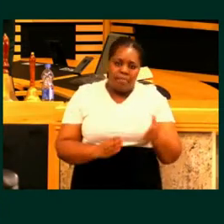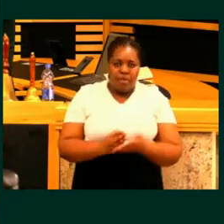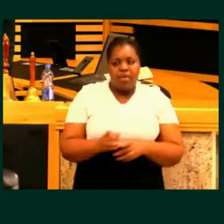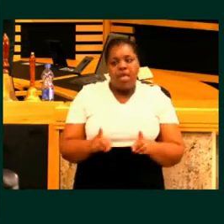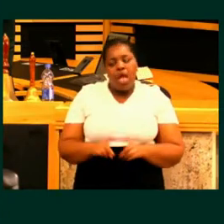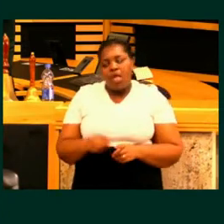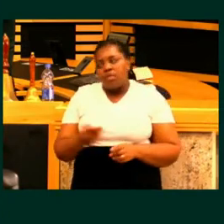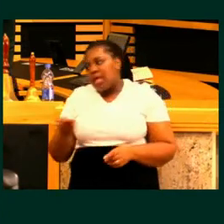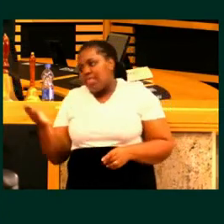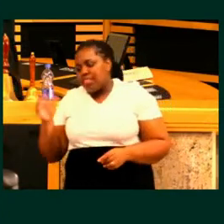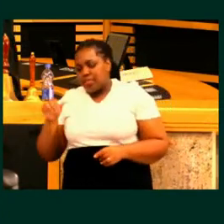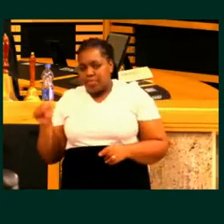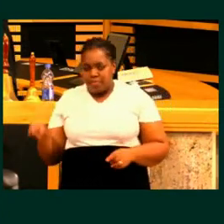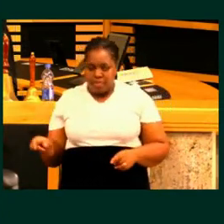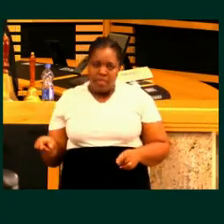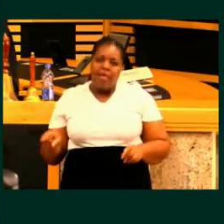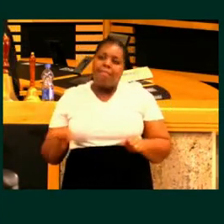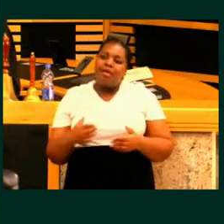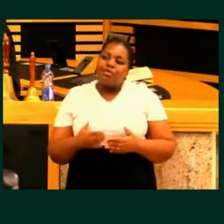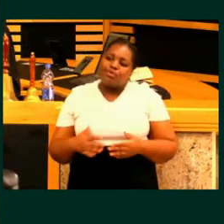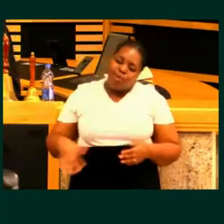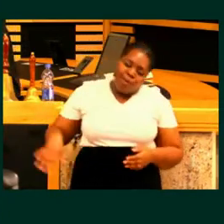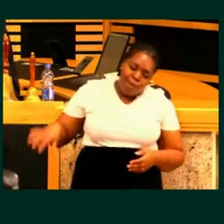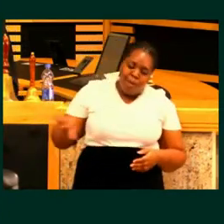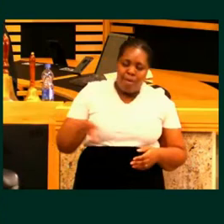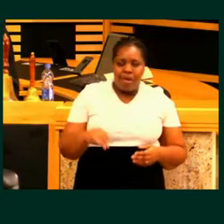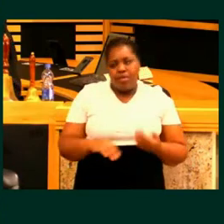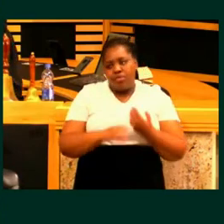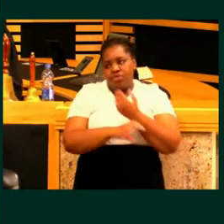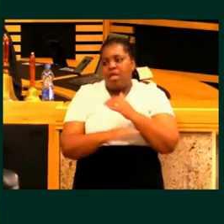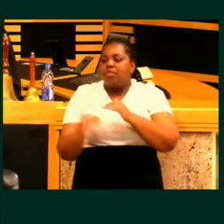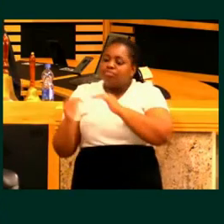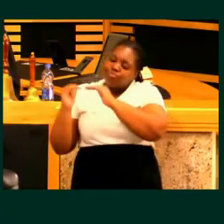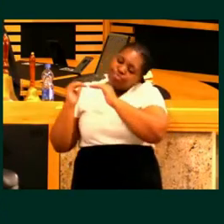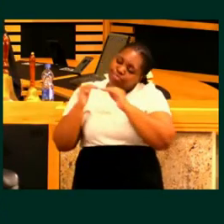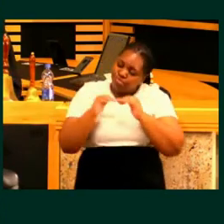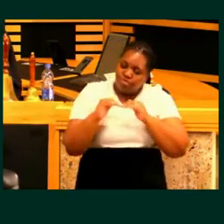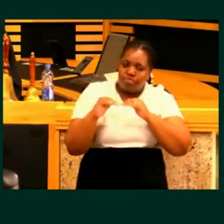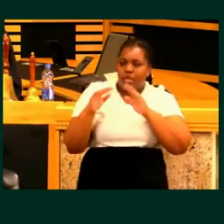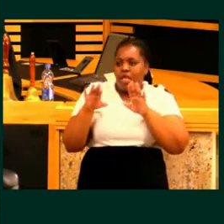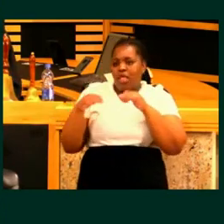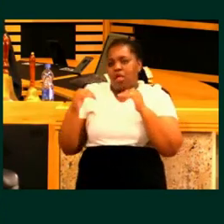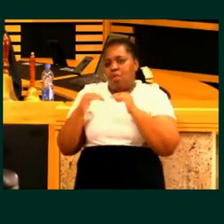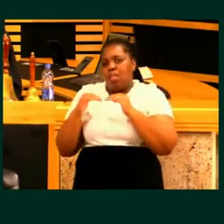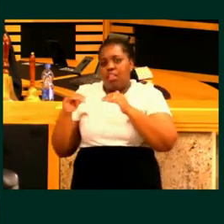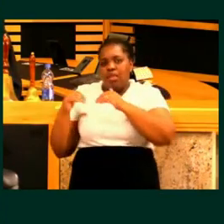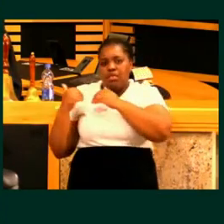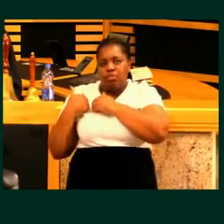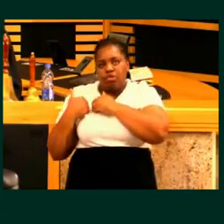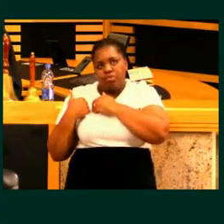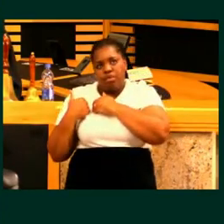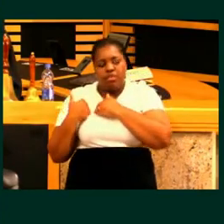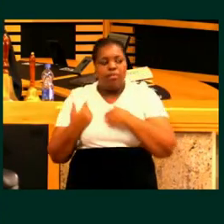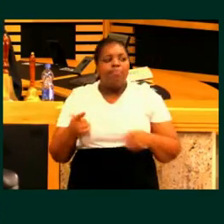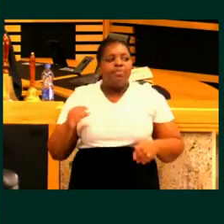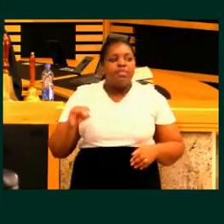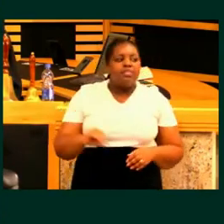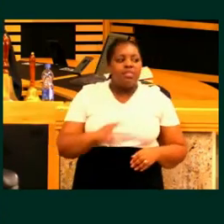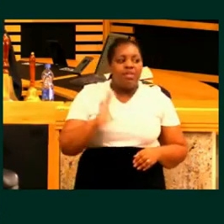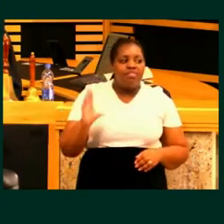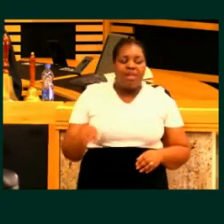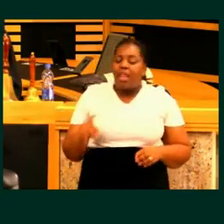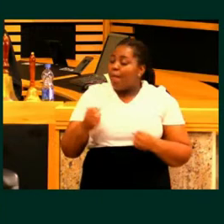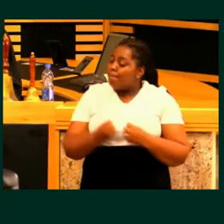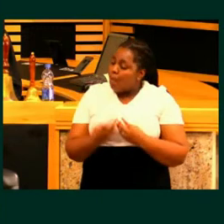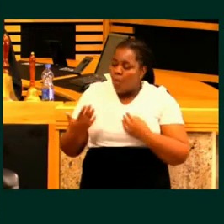citizens and where all citizens and institutions share equal responsibility for building such a society South Africa like most